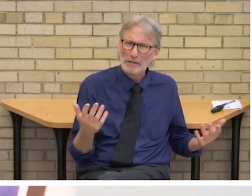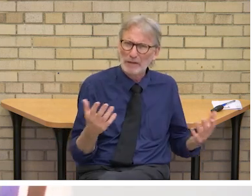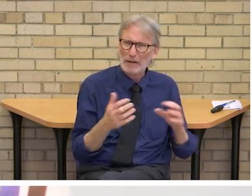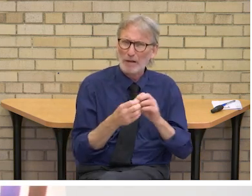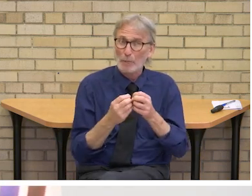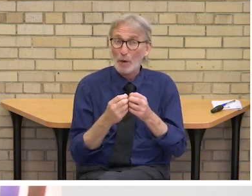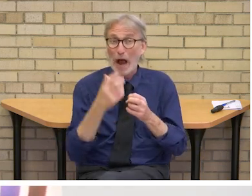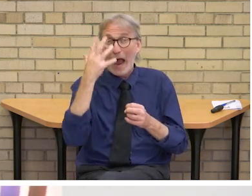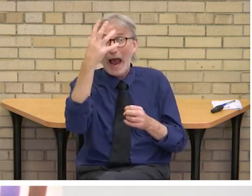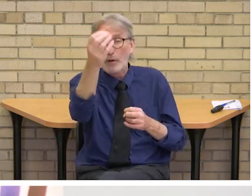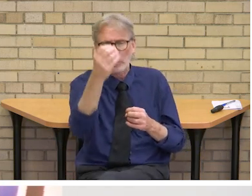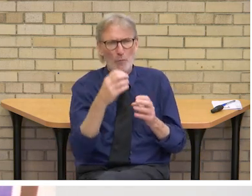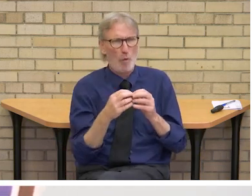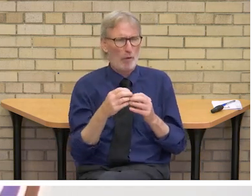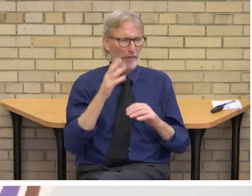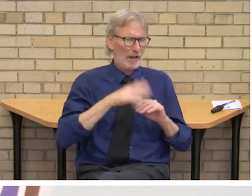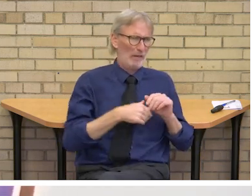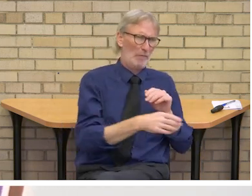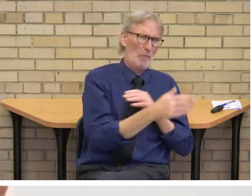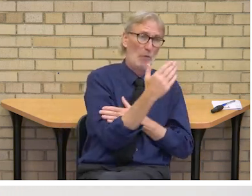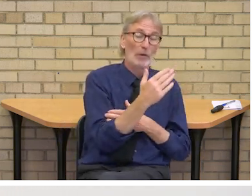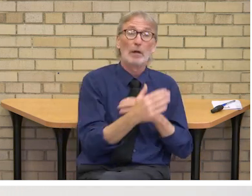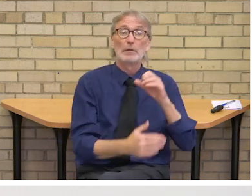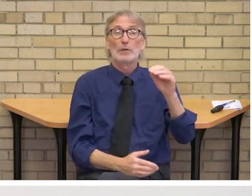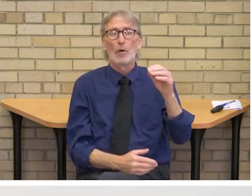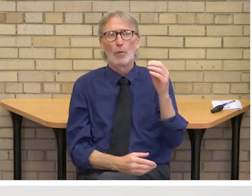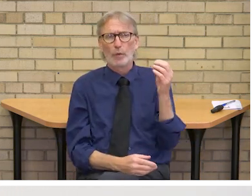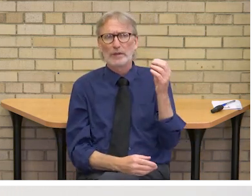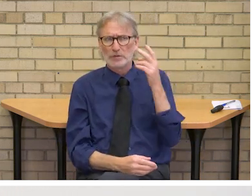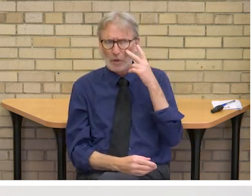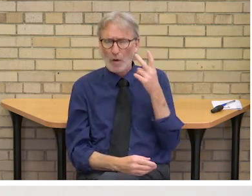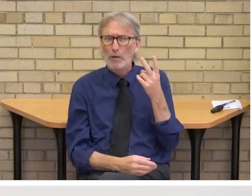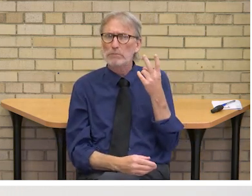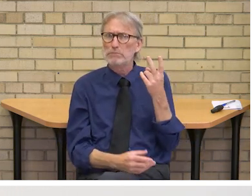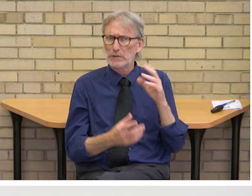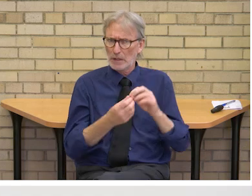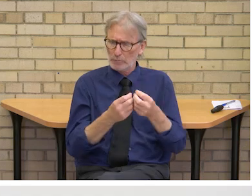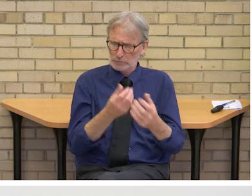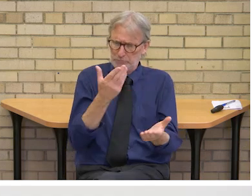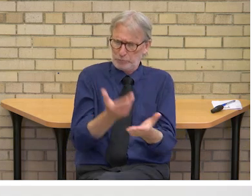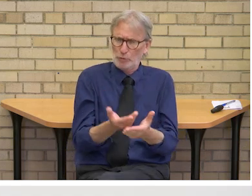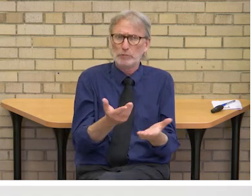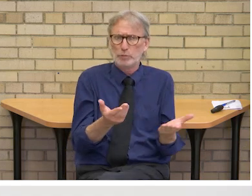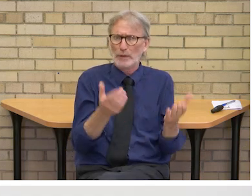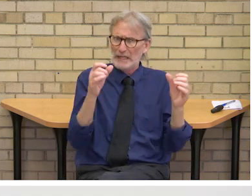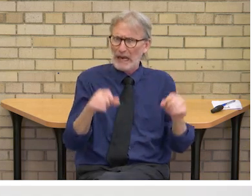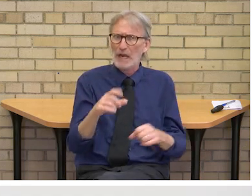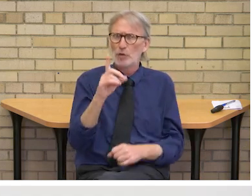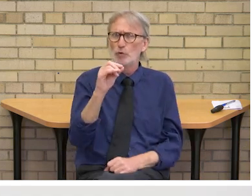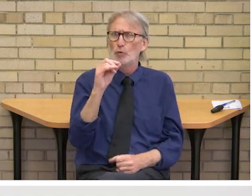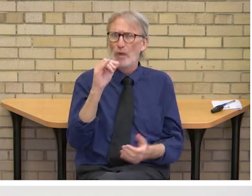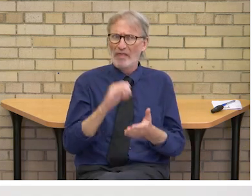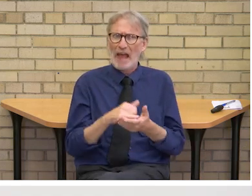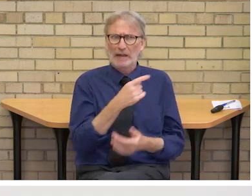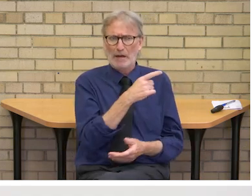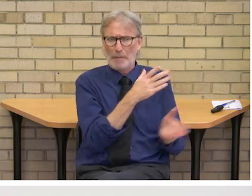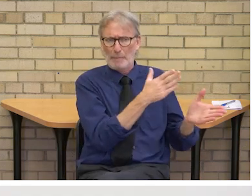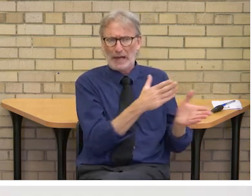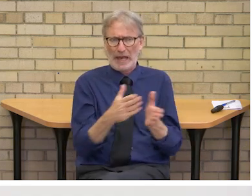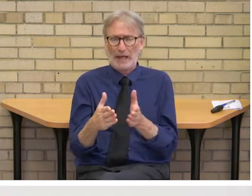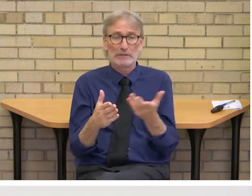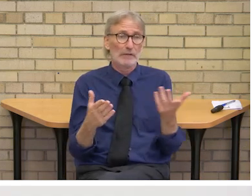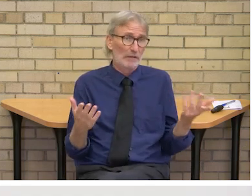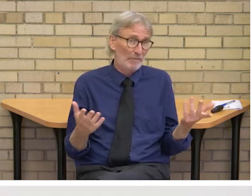cars. So that, we did see the numbers that justified that we could do this. Any change like